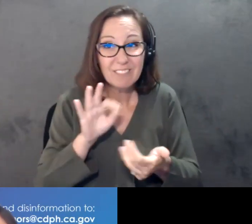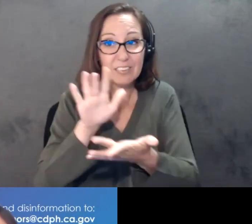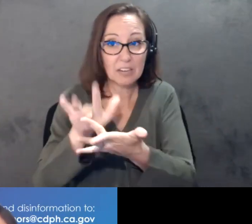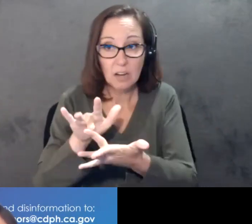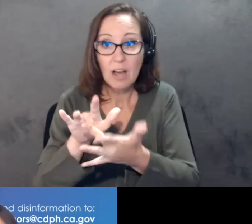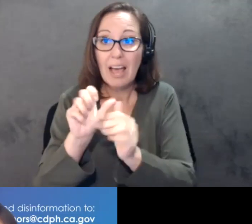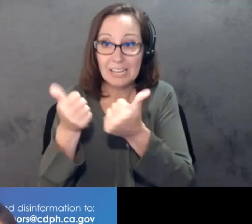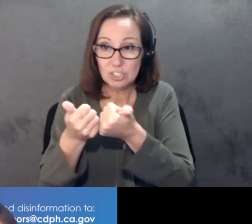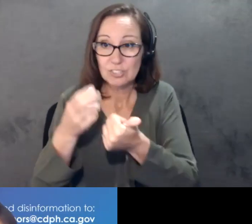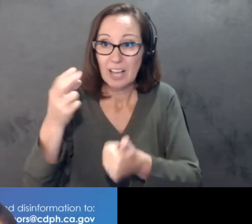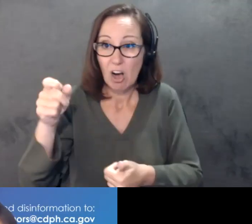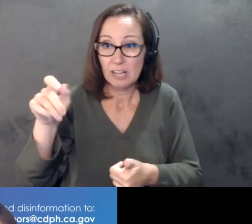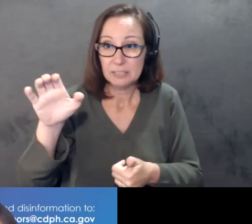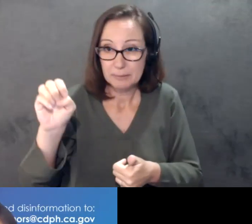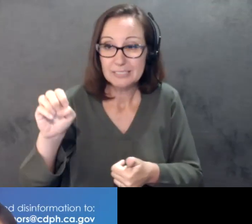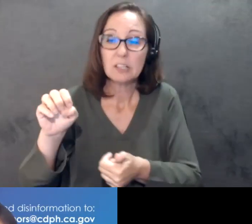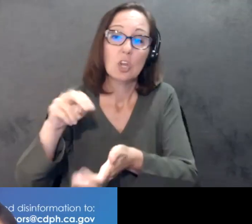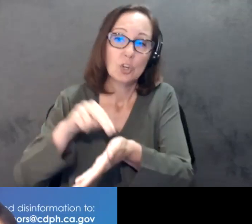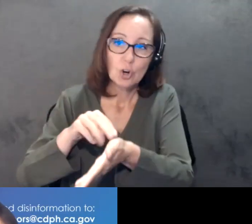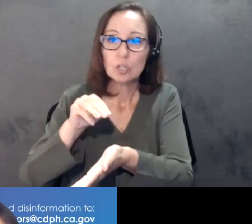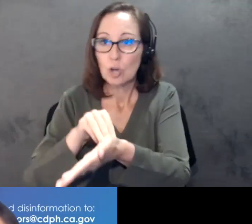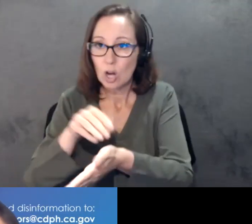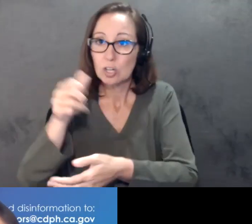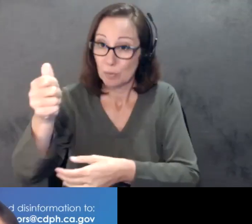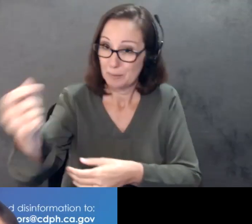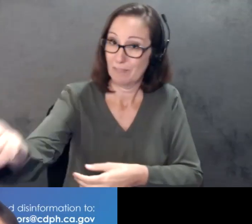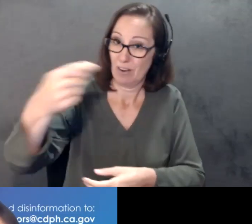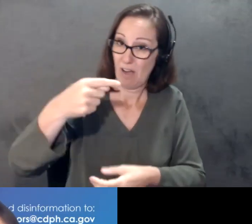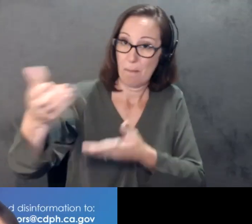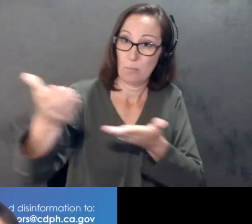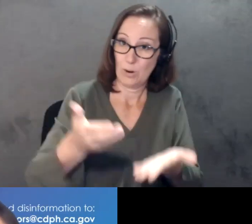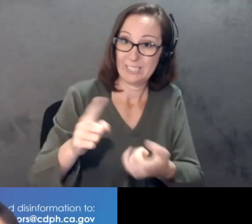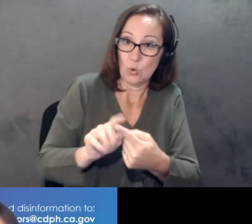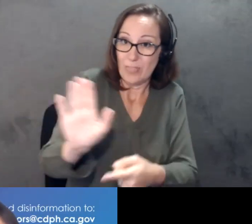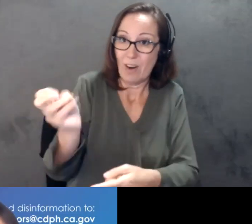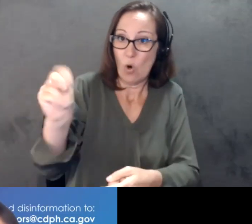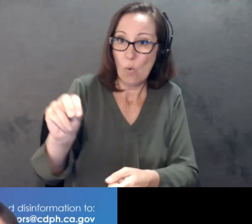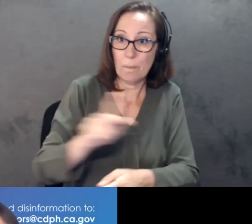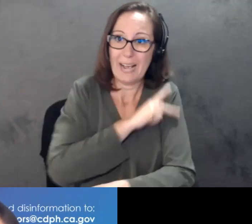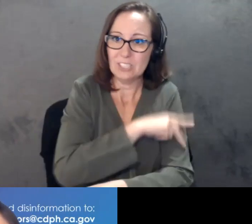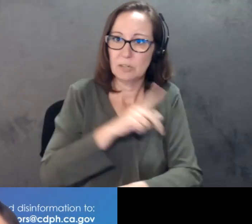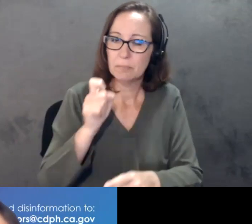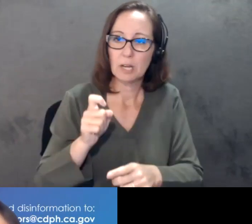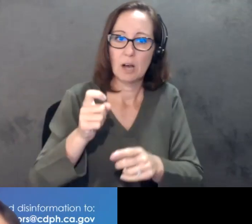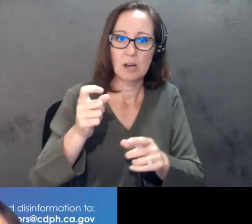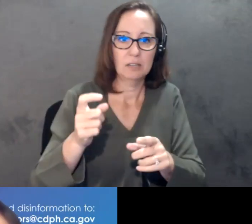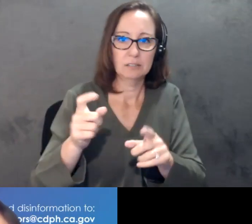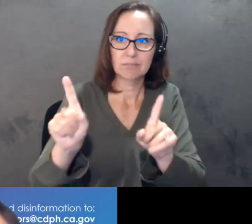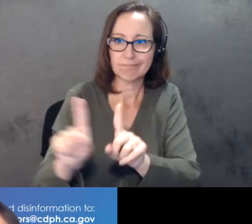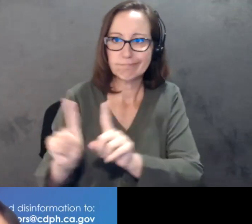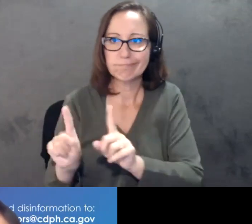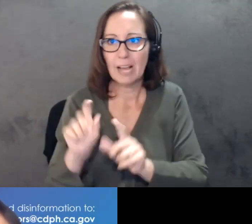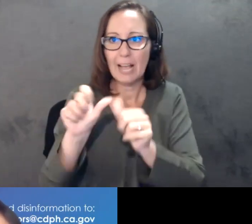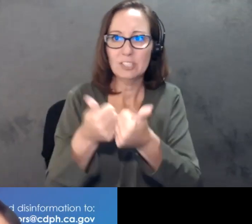agency. They have nurses and doctors. If they would bring it in to their patients individually, that would be awesome. But do we